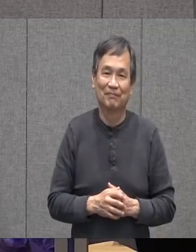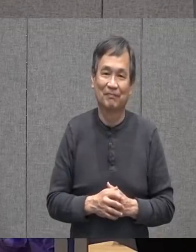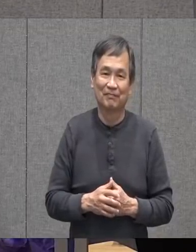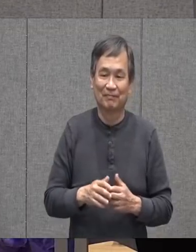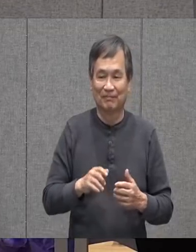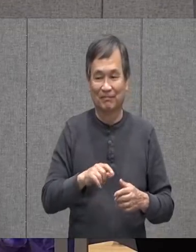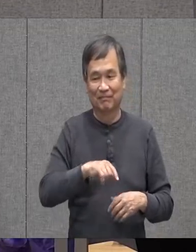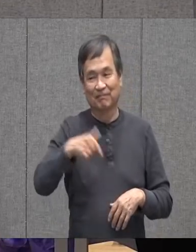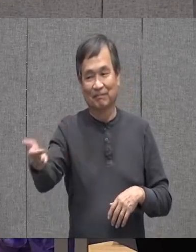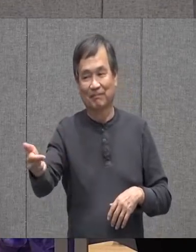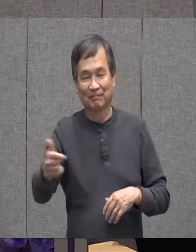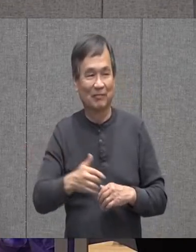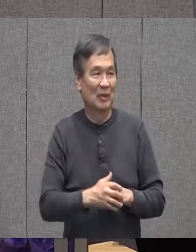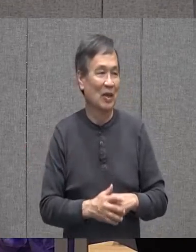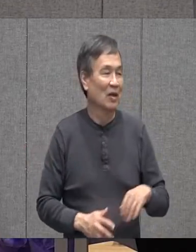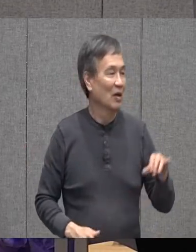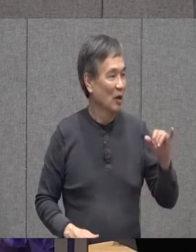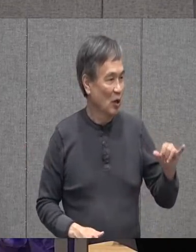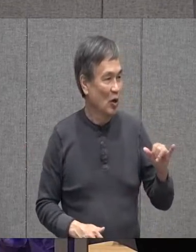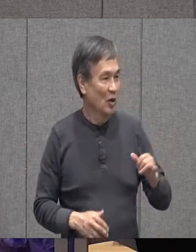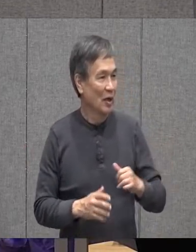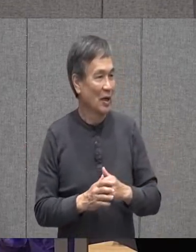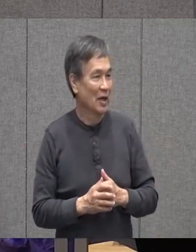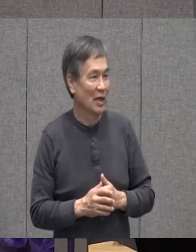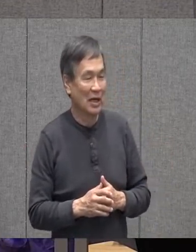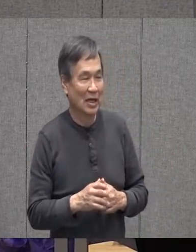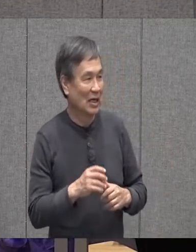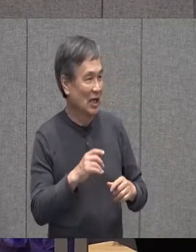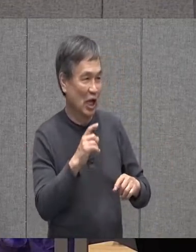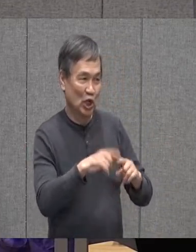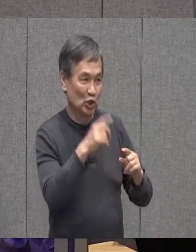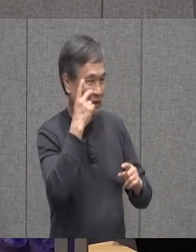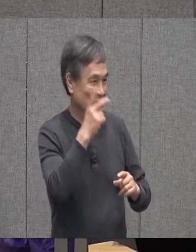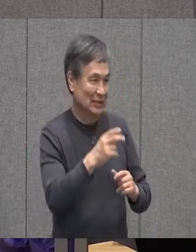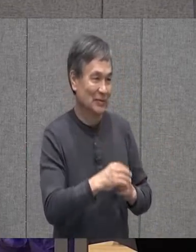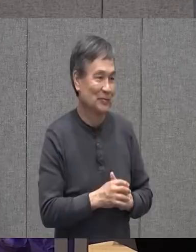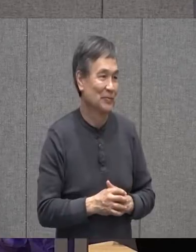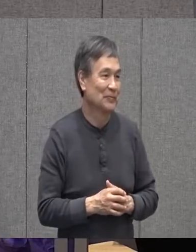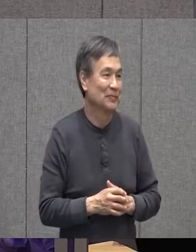turn. Oh, I was thinking about it too, and I didn't see any ways either.